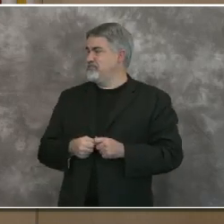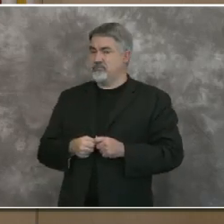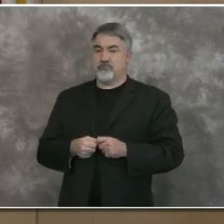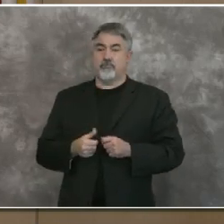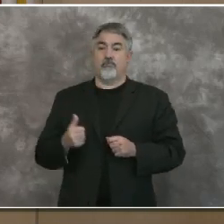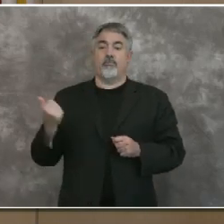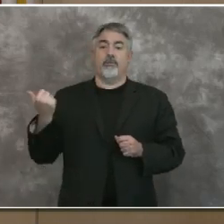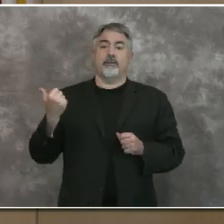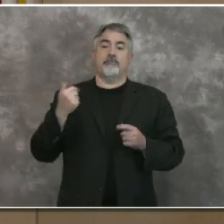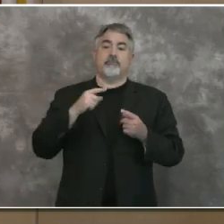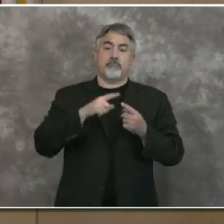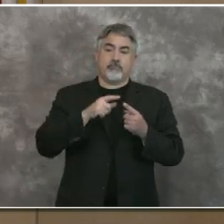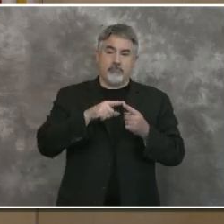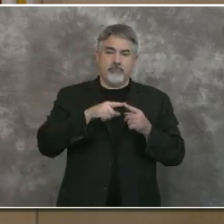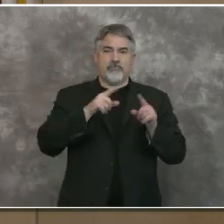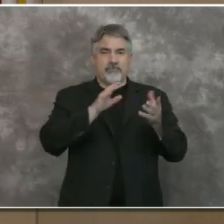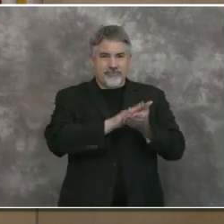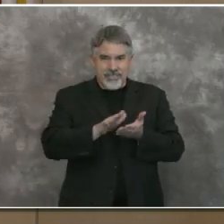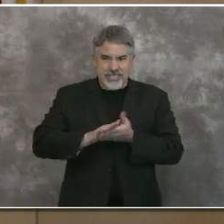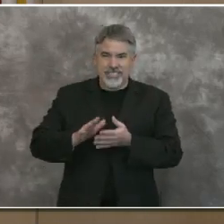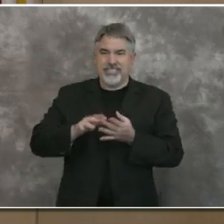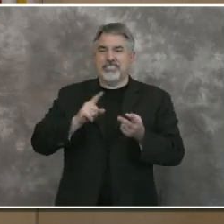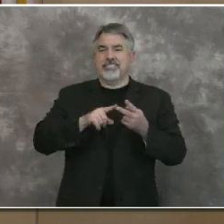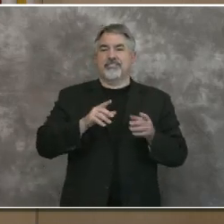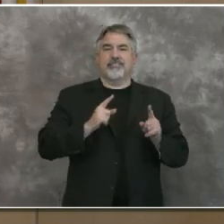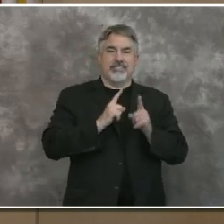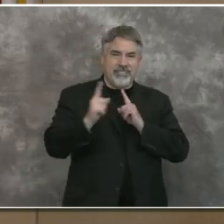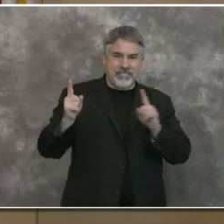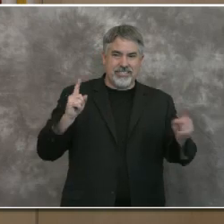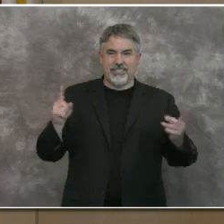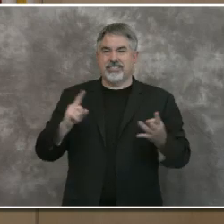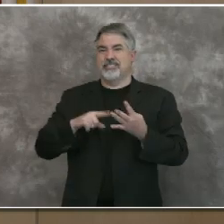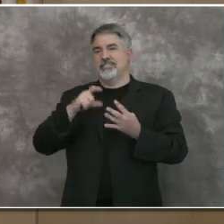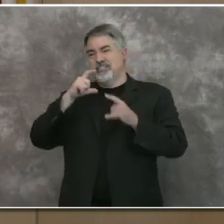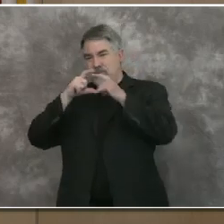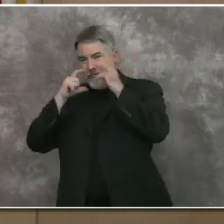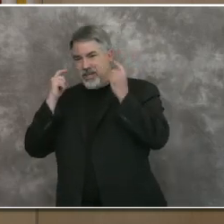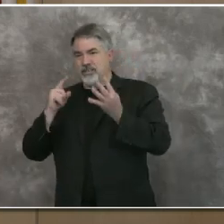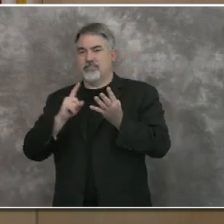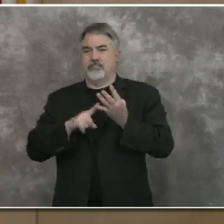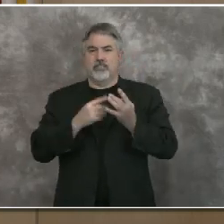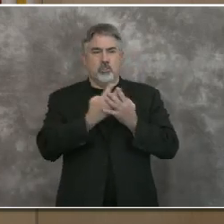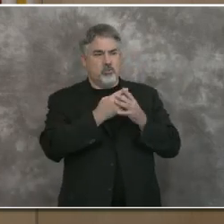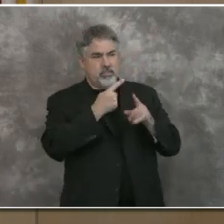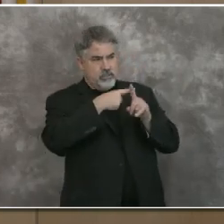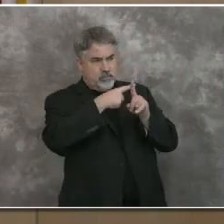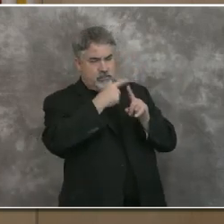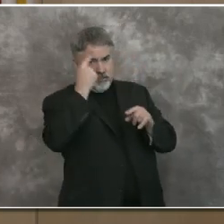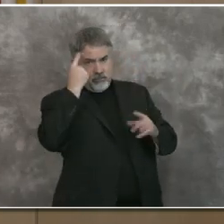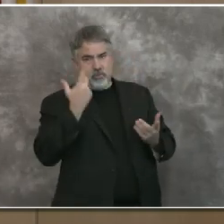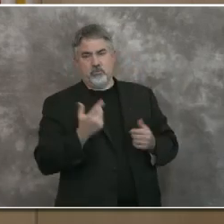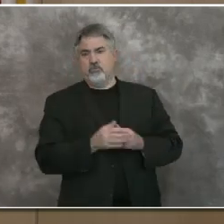and sanitation, social distancing, masking, and screening. Thank you.